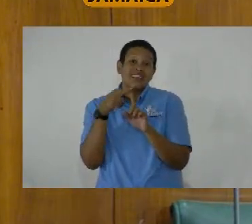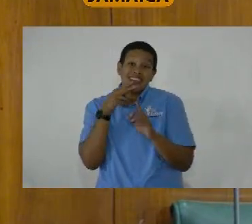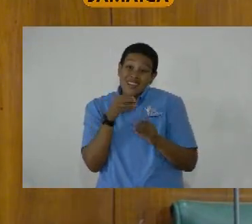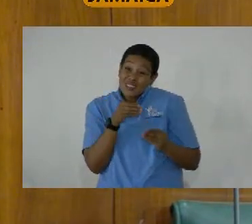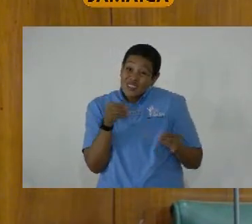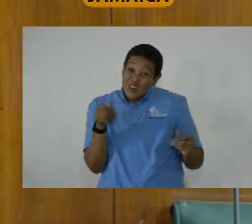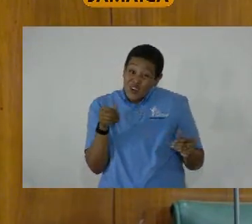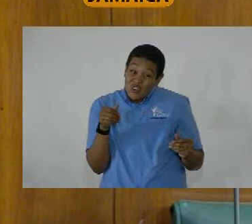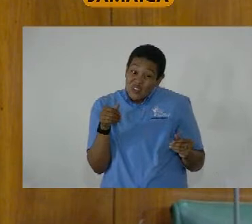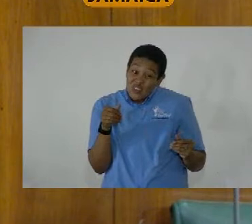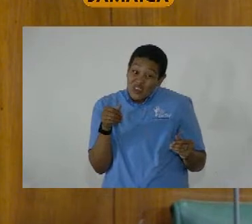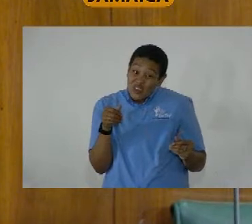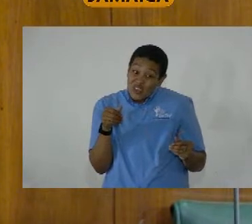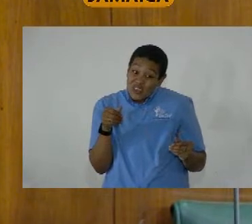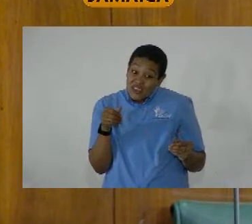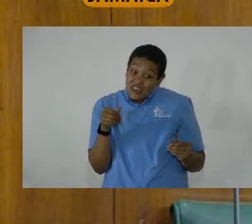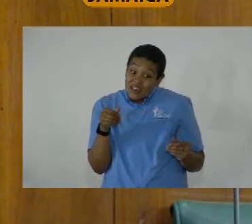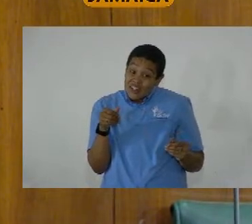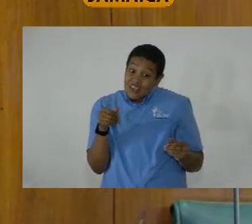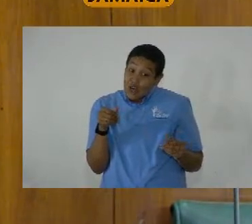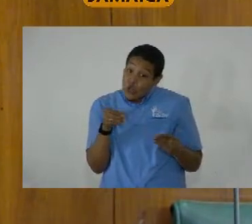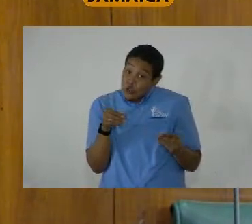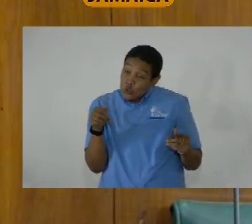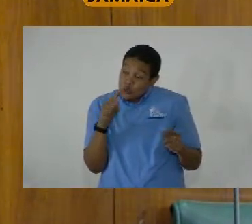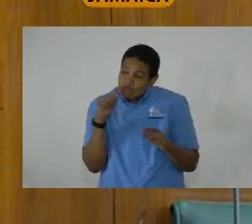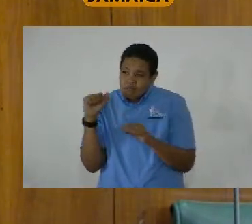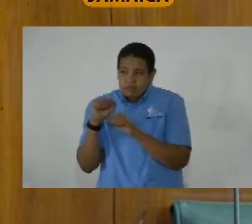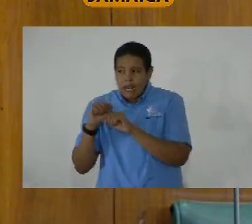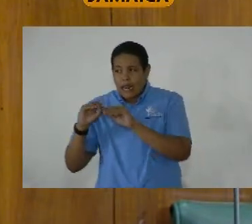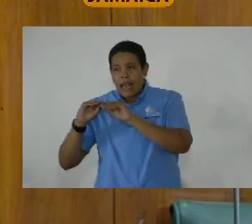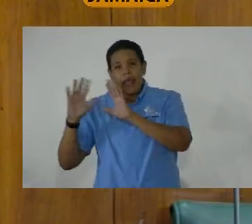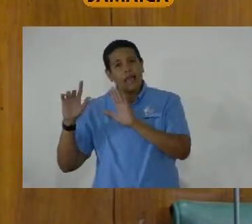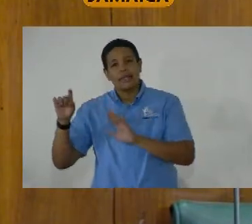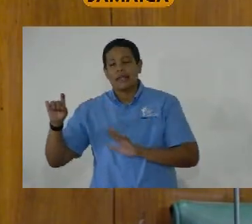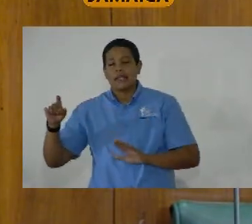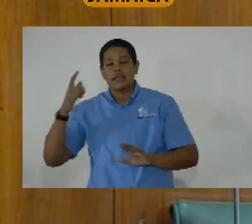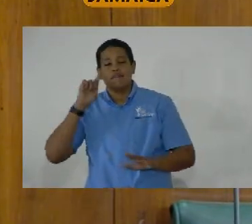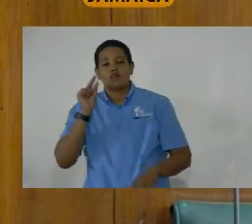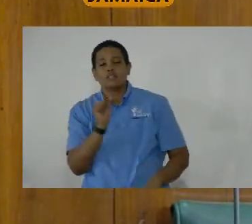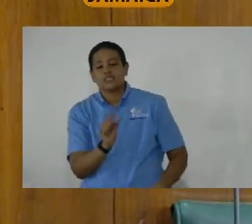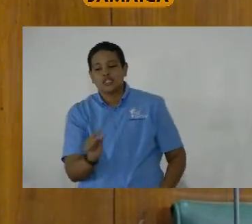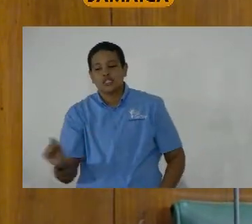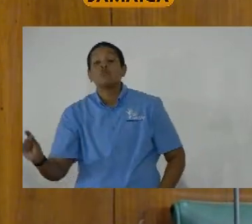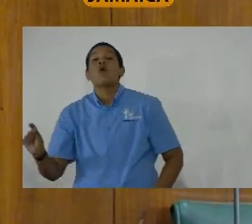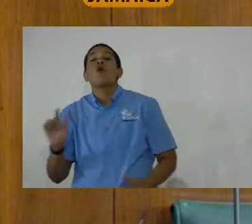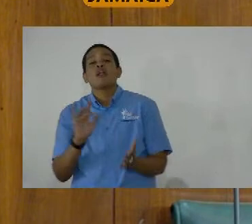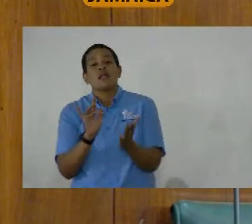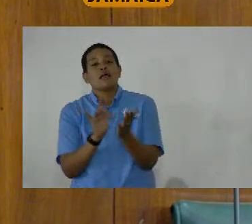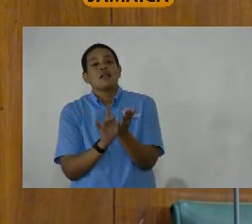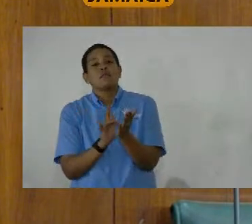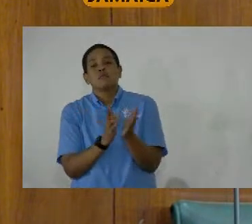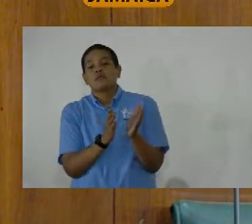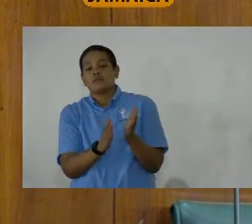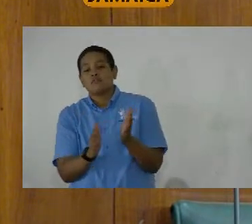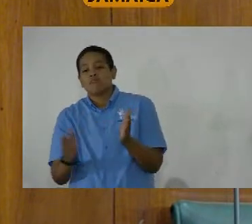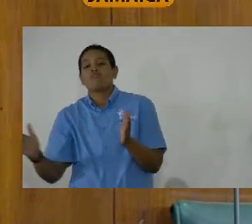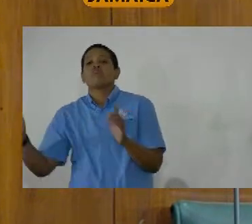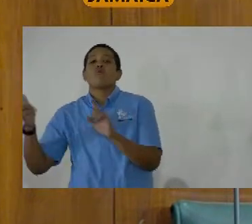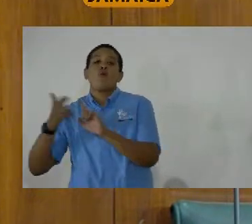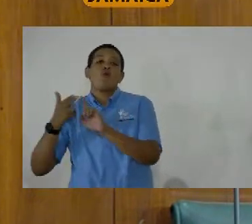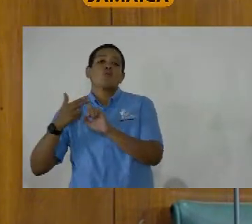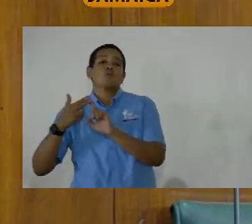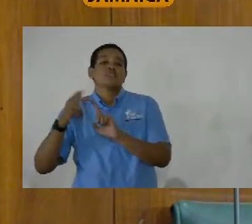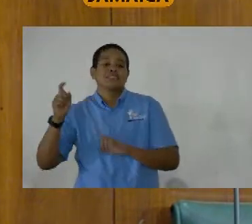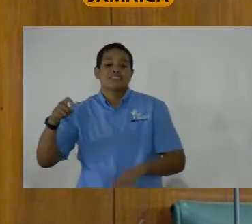Speaker. Madam Speaker, a solution is clearly needed for the small and